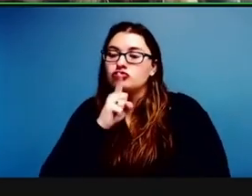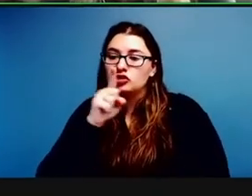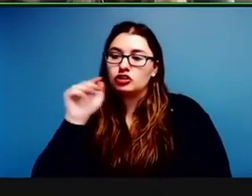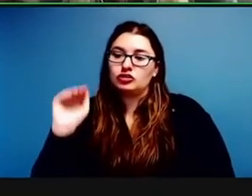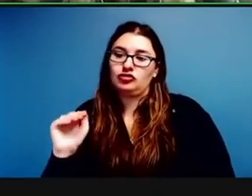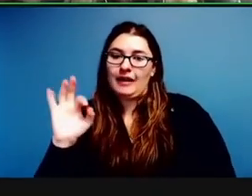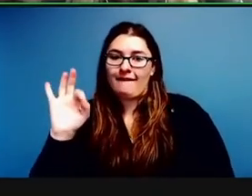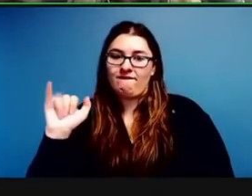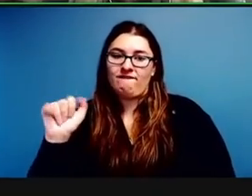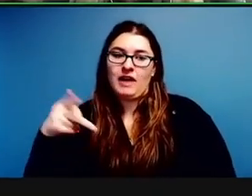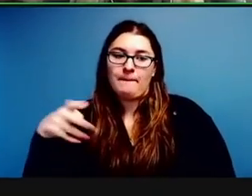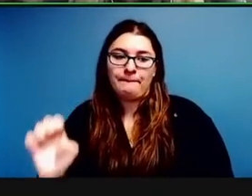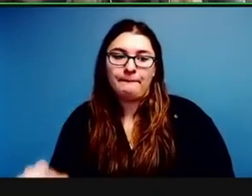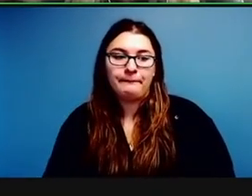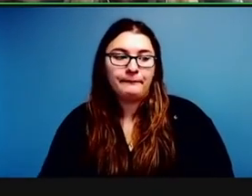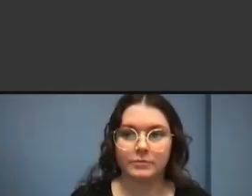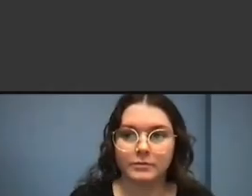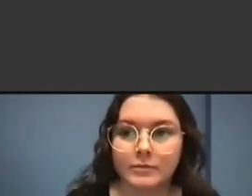FAPE.